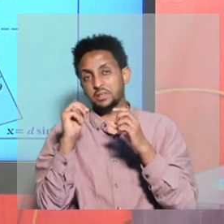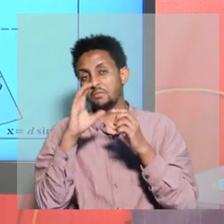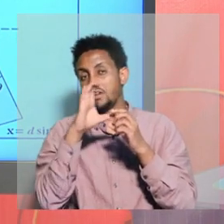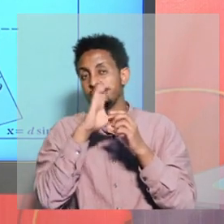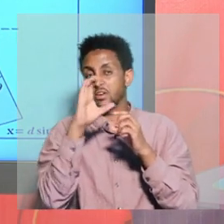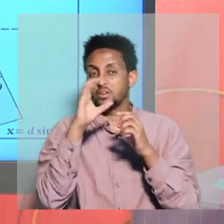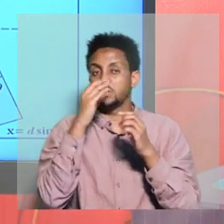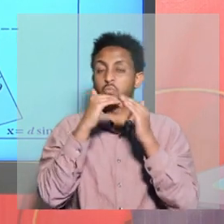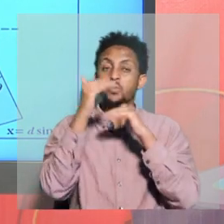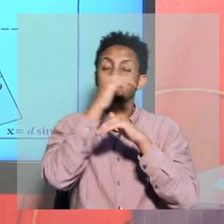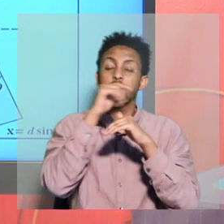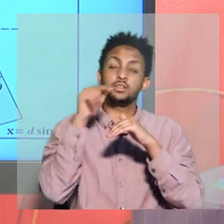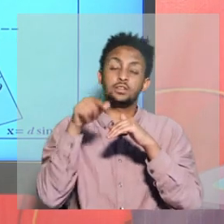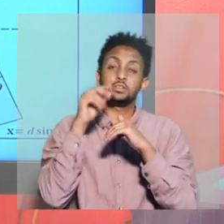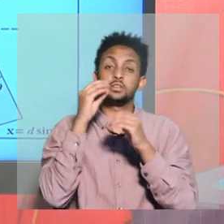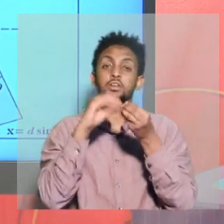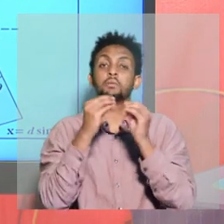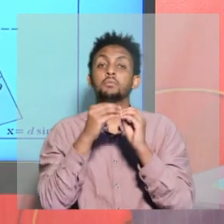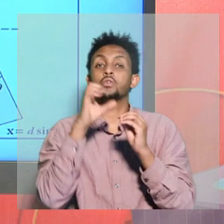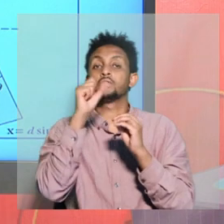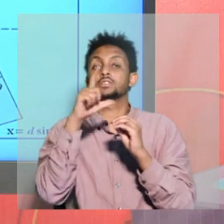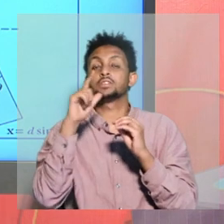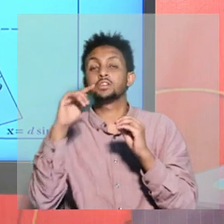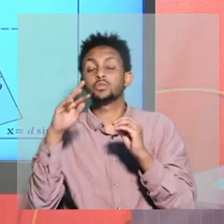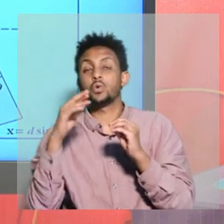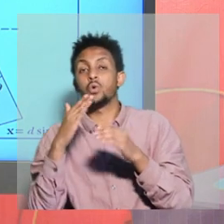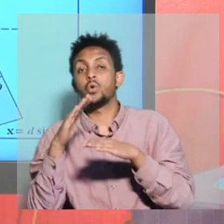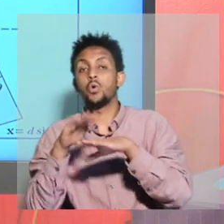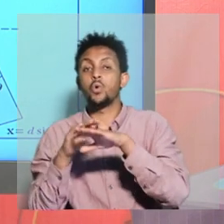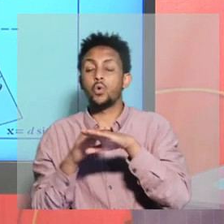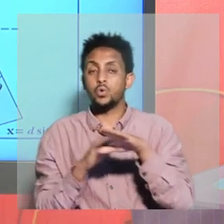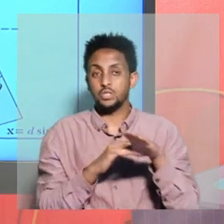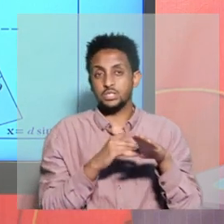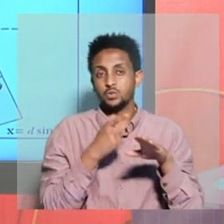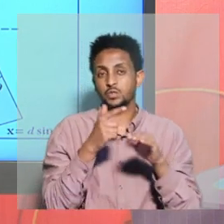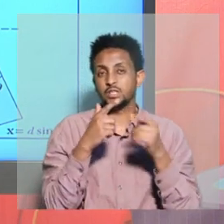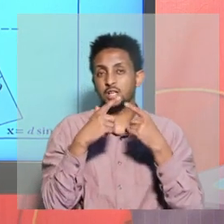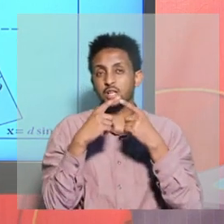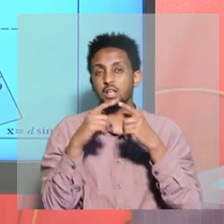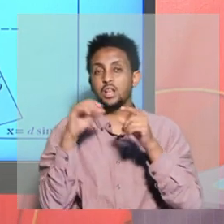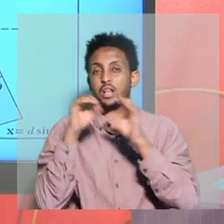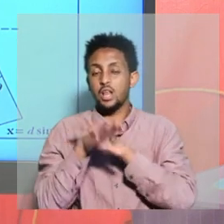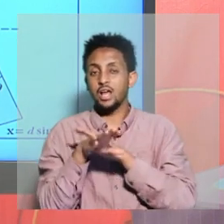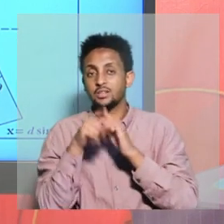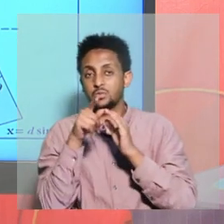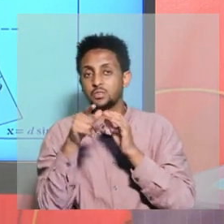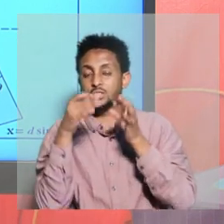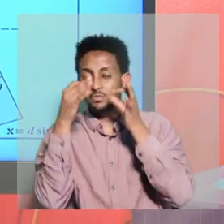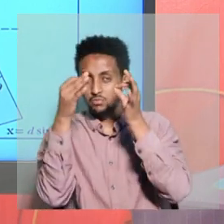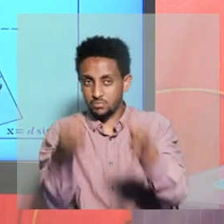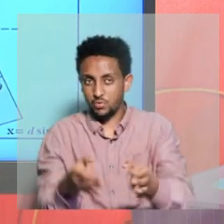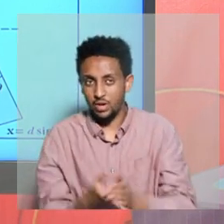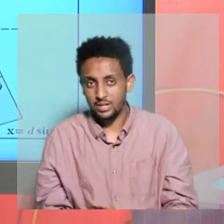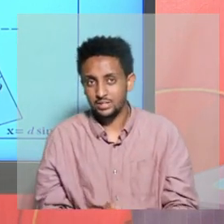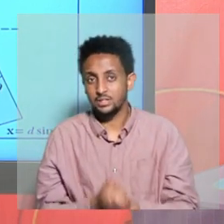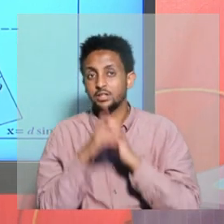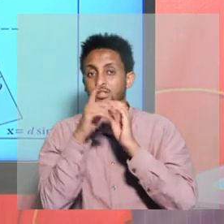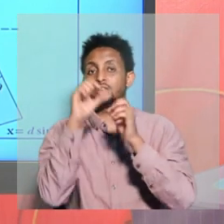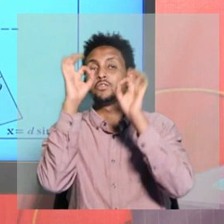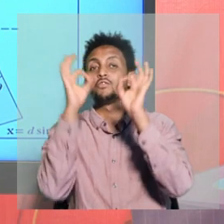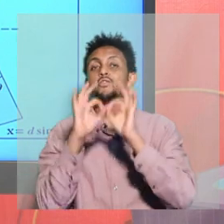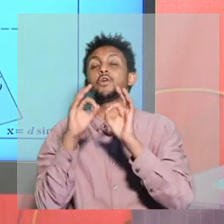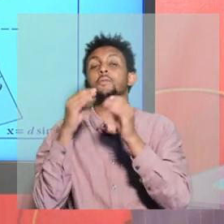500 or more than that number of slits or holes. So as light propagates through that slit, it will form